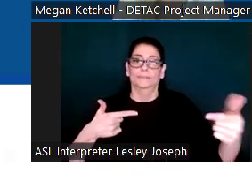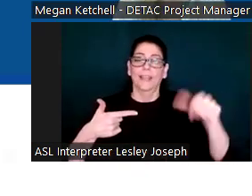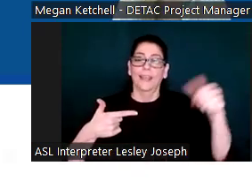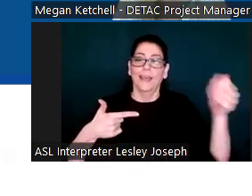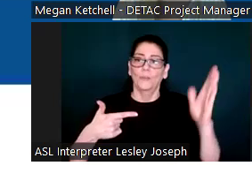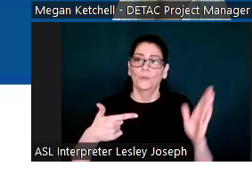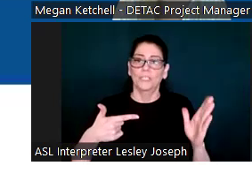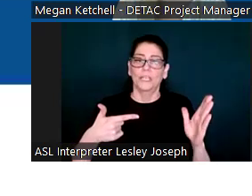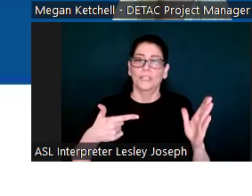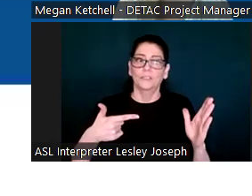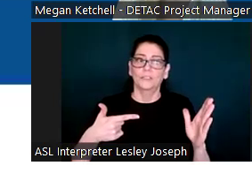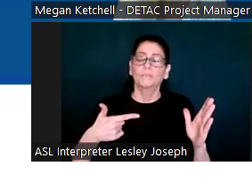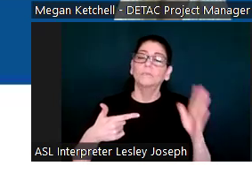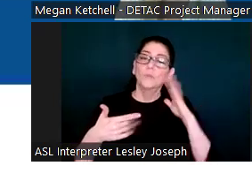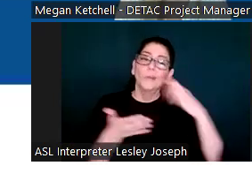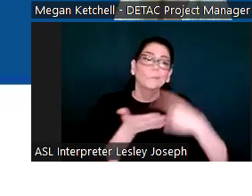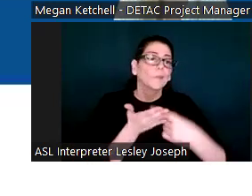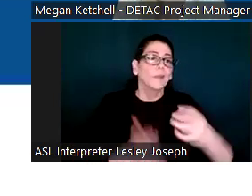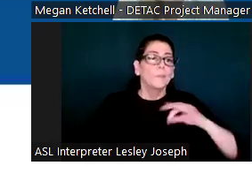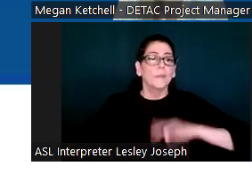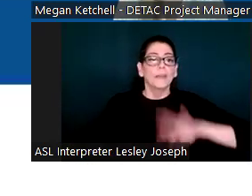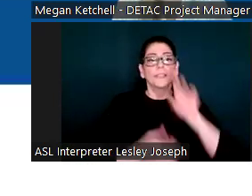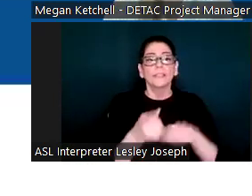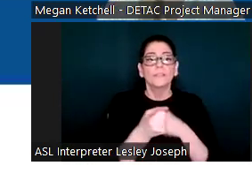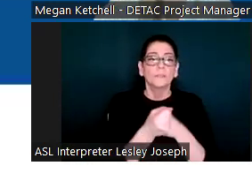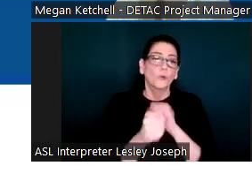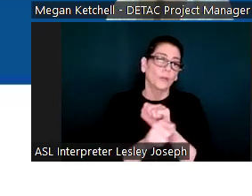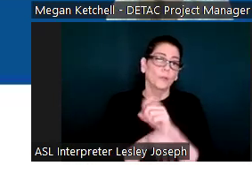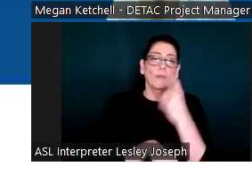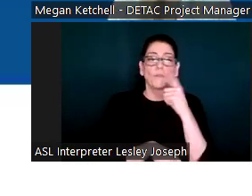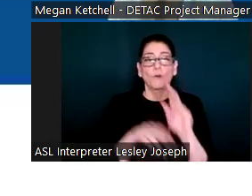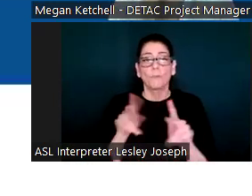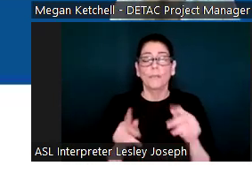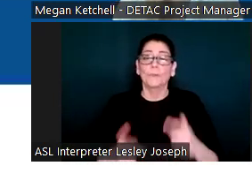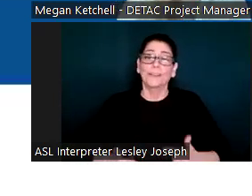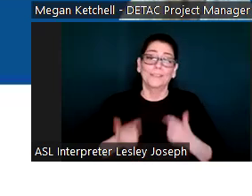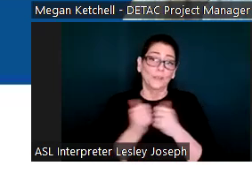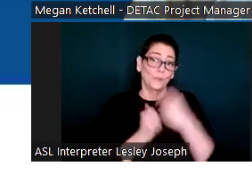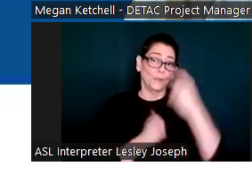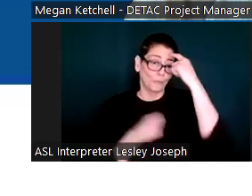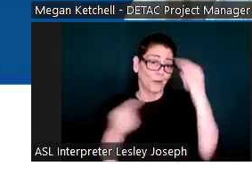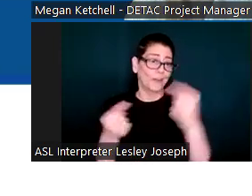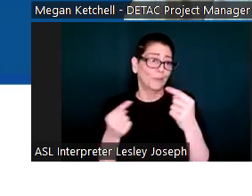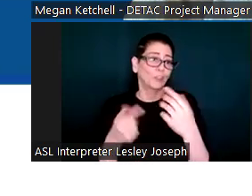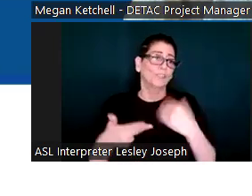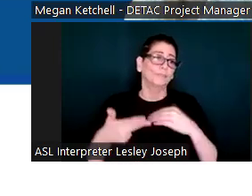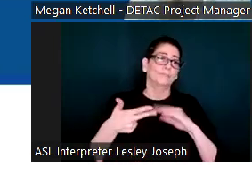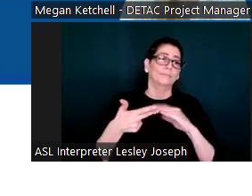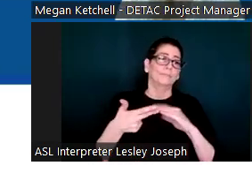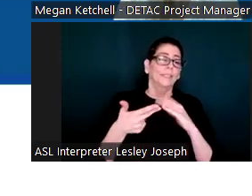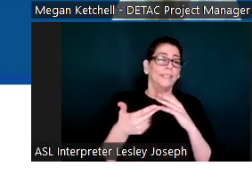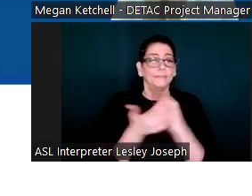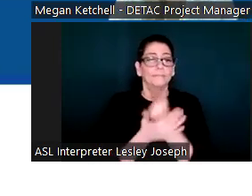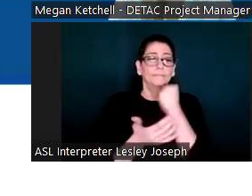presenters to talk about the benefits of supported employment for people living with brain injury, leveraging work incentives and